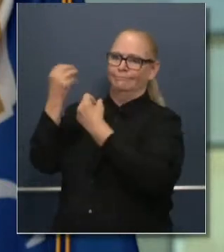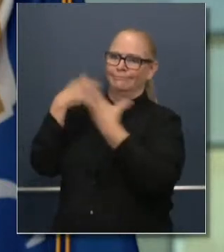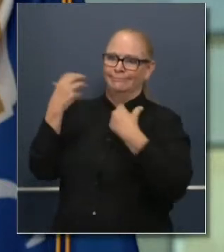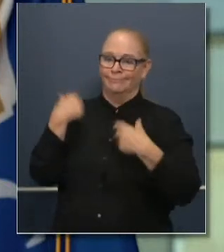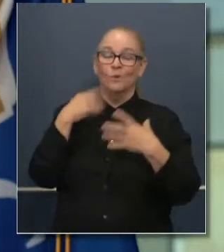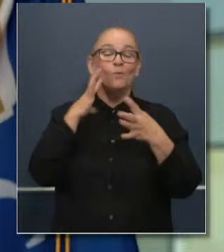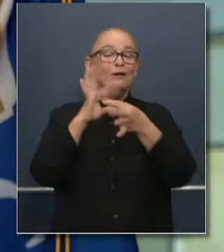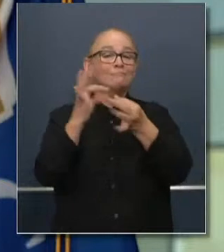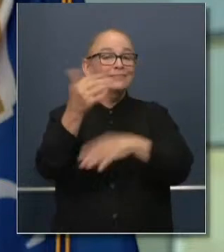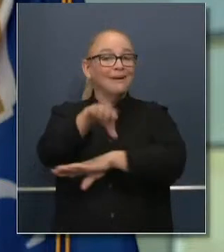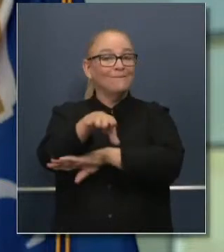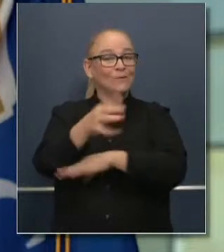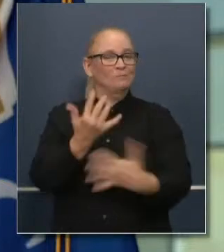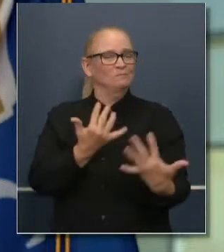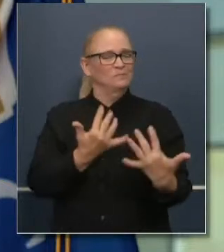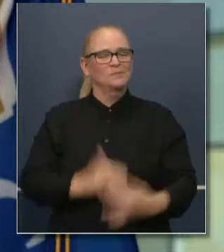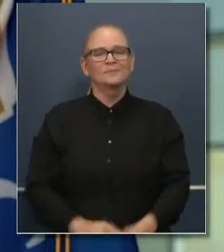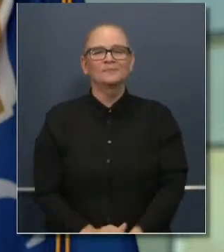Westwood One News.